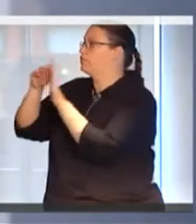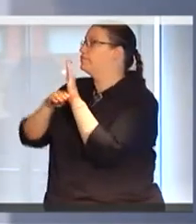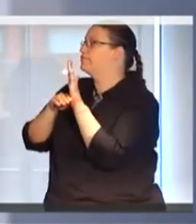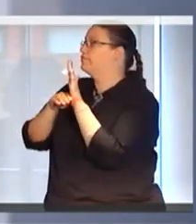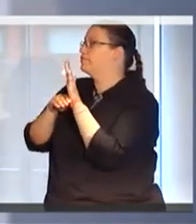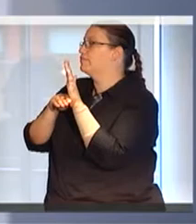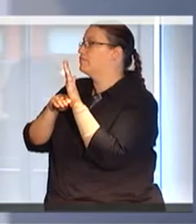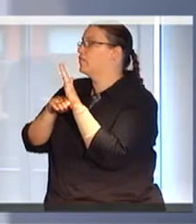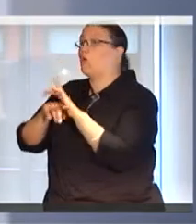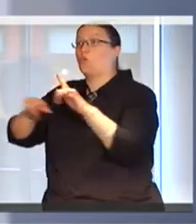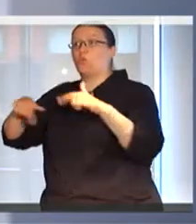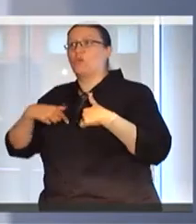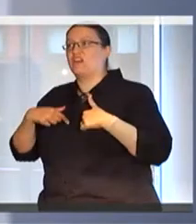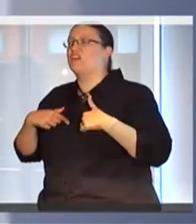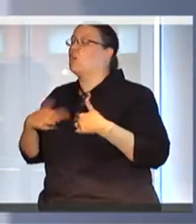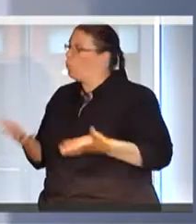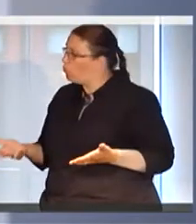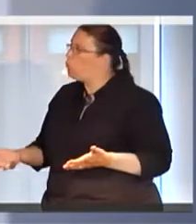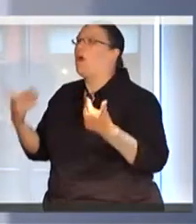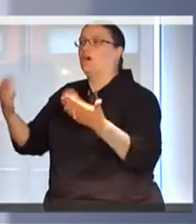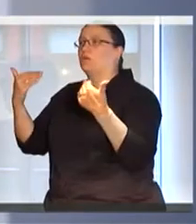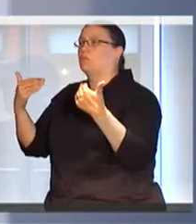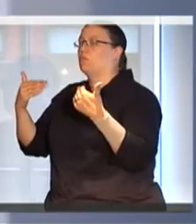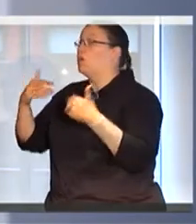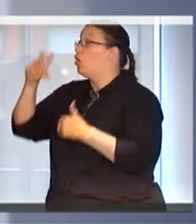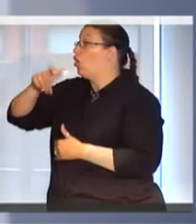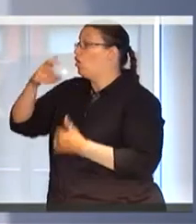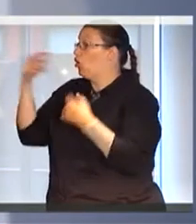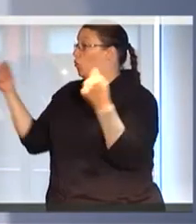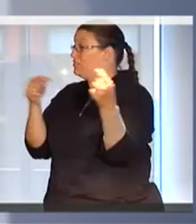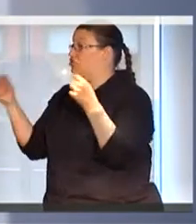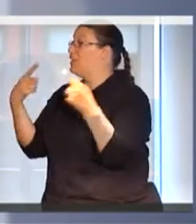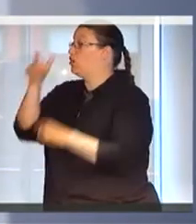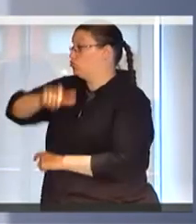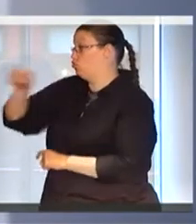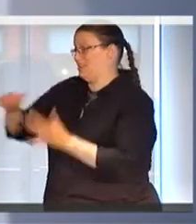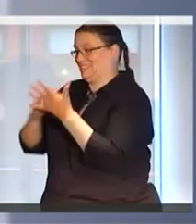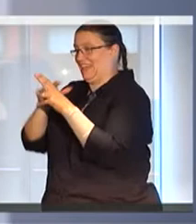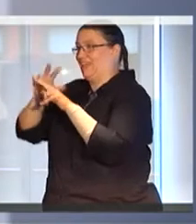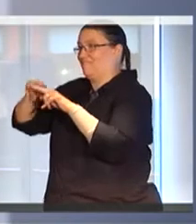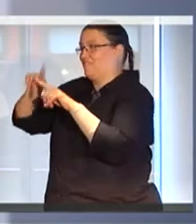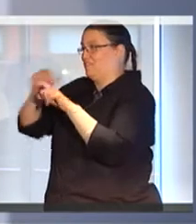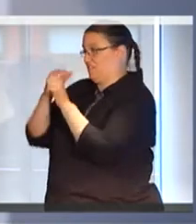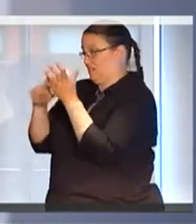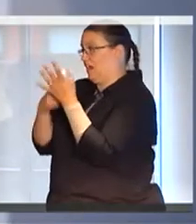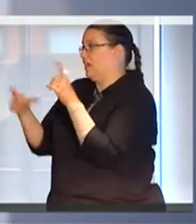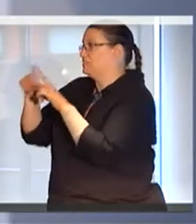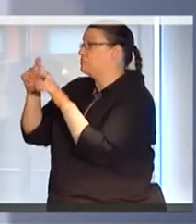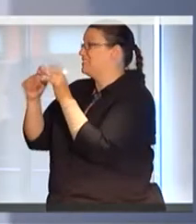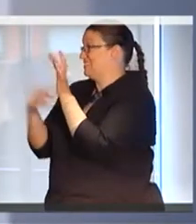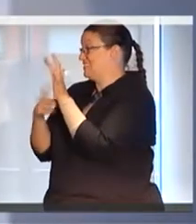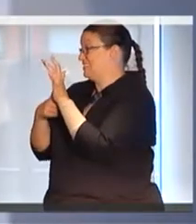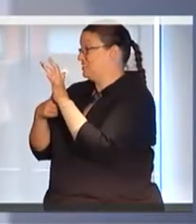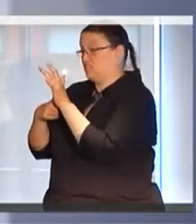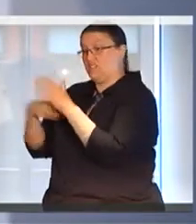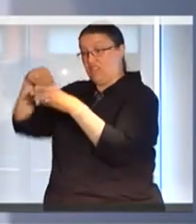therefore welcome the Competition and Consumer Safeguard Bill and the provisions within that bill which promise to bolster our ability to